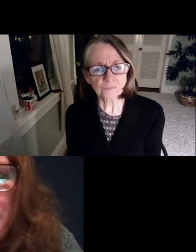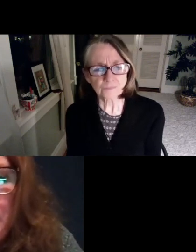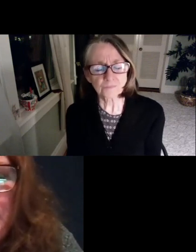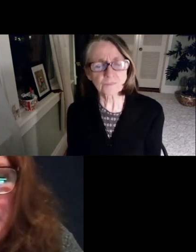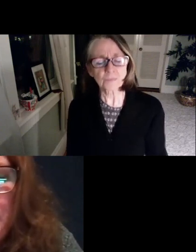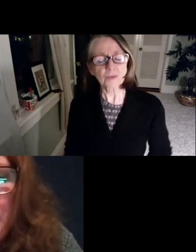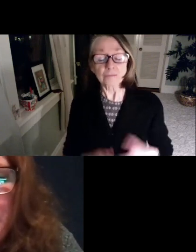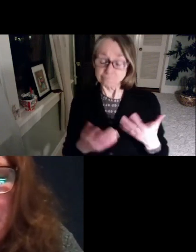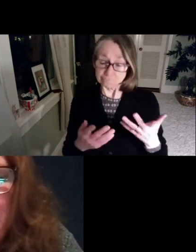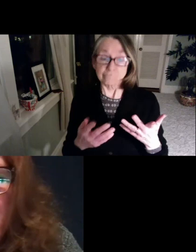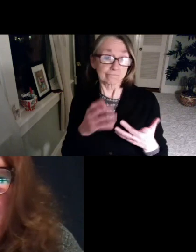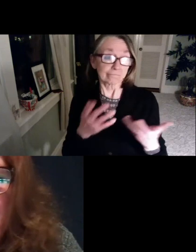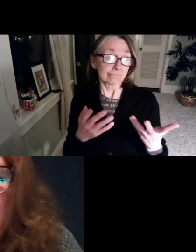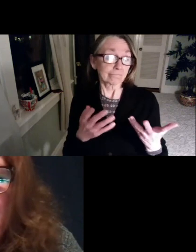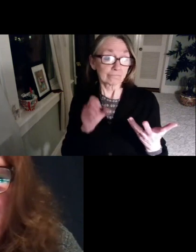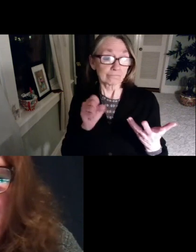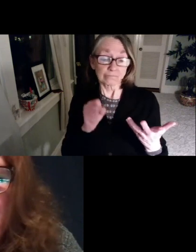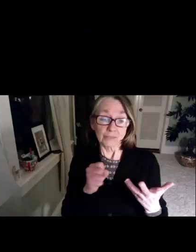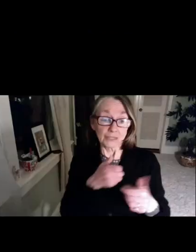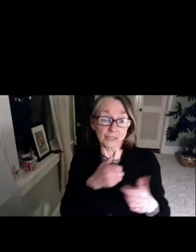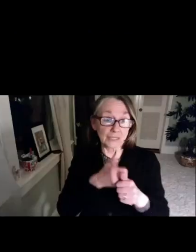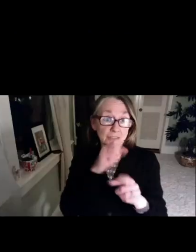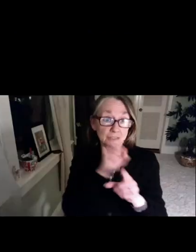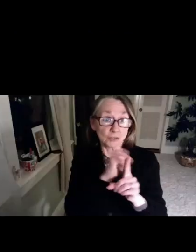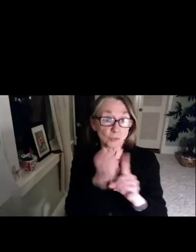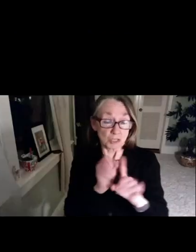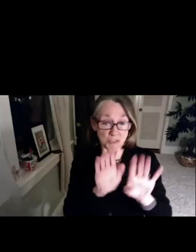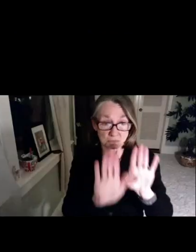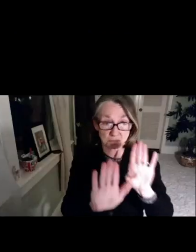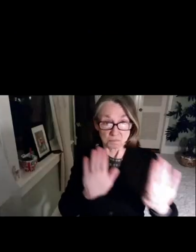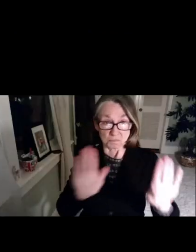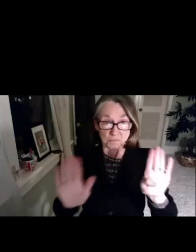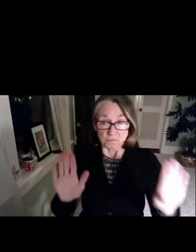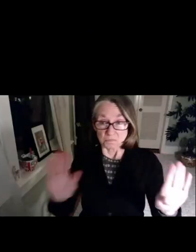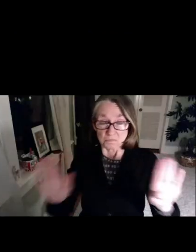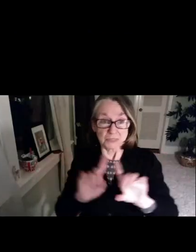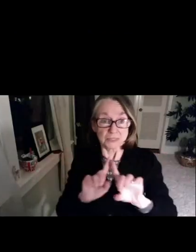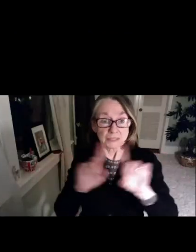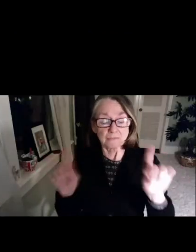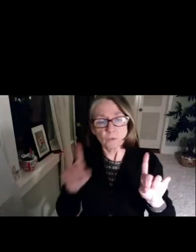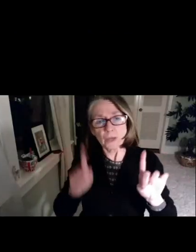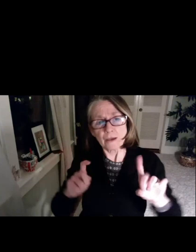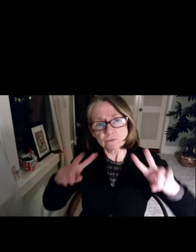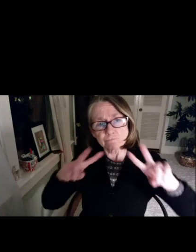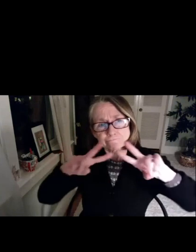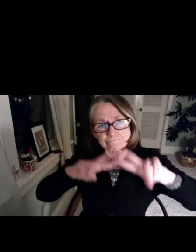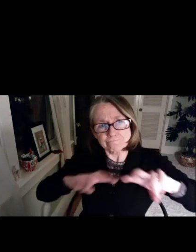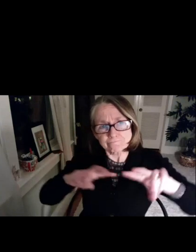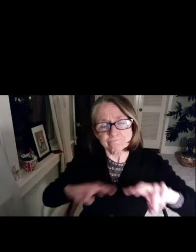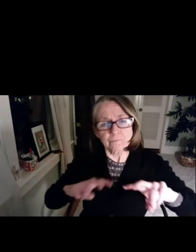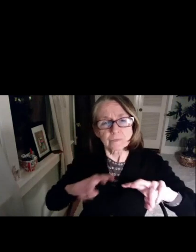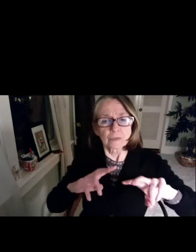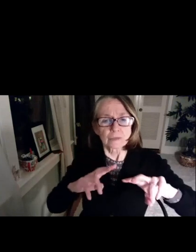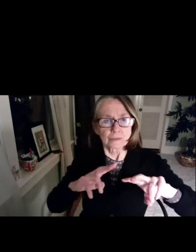So as I said, each situation is different. You'd have to analyze it, employer